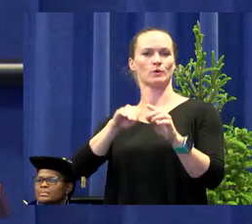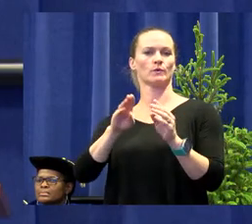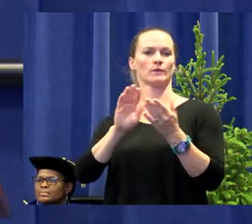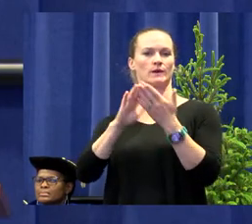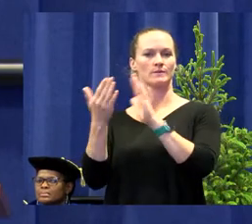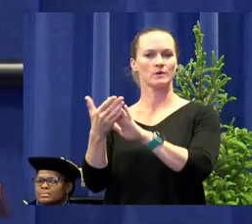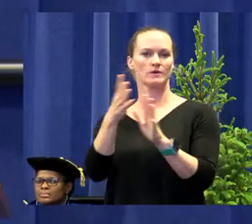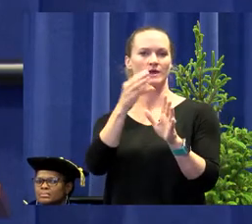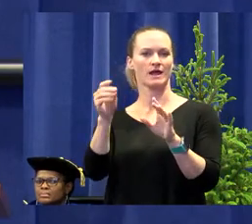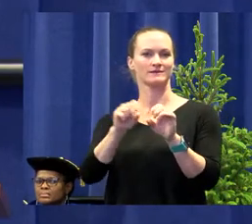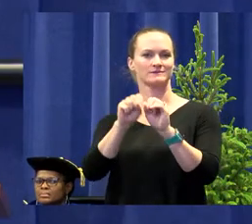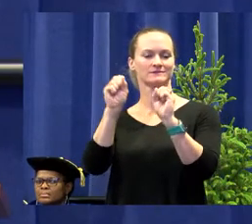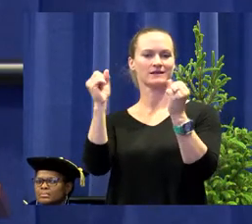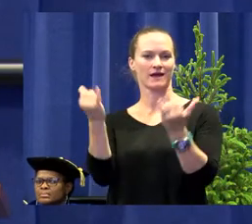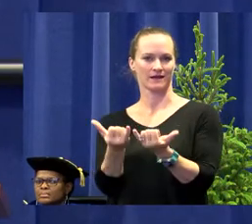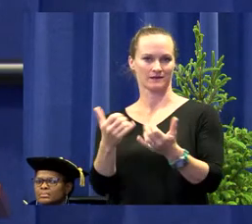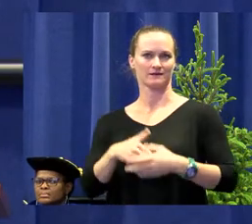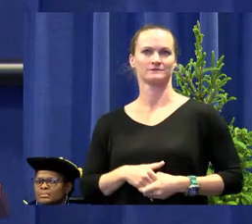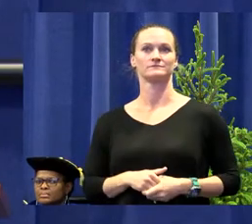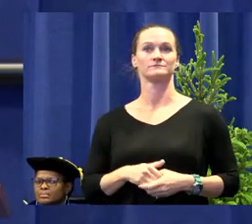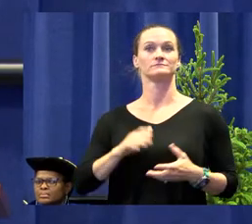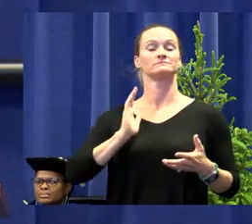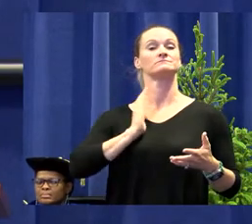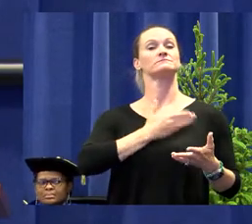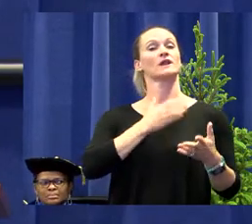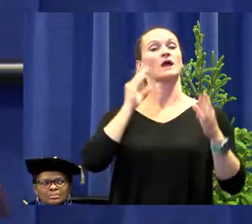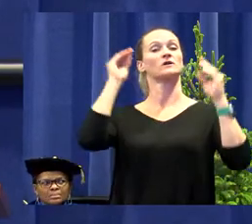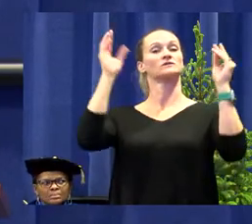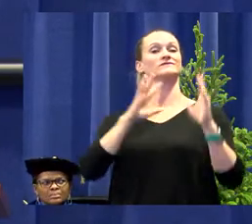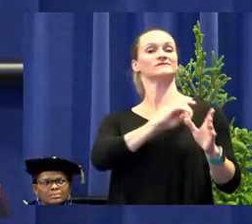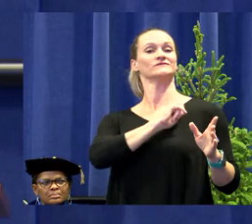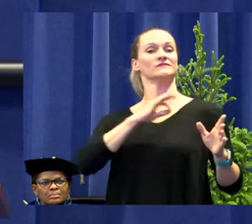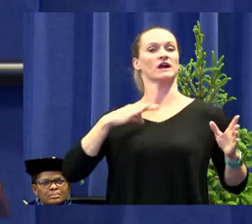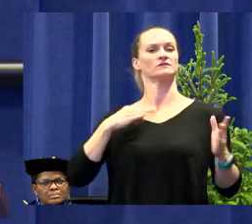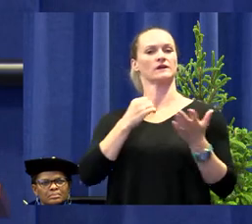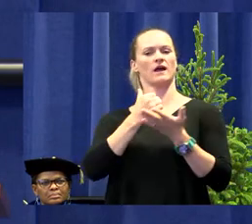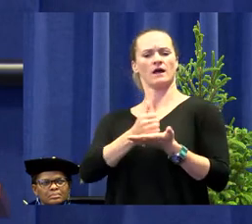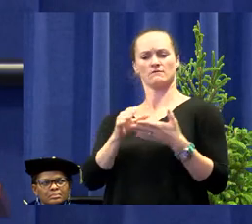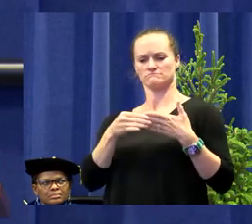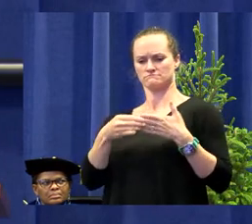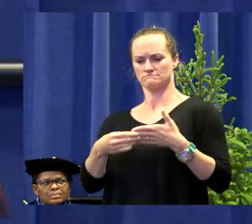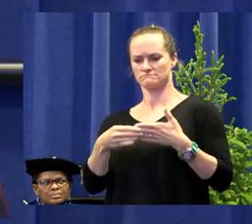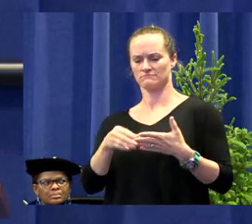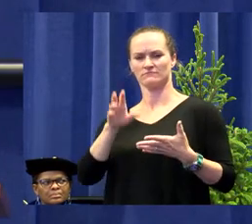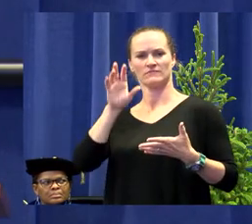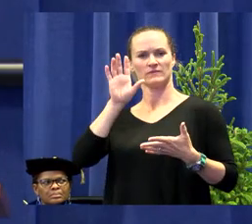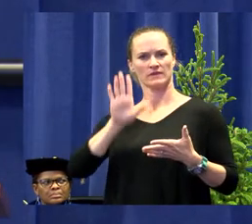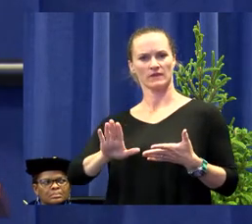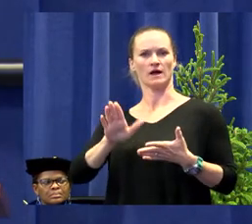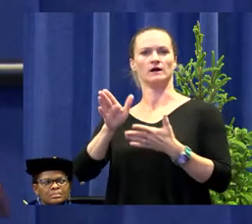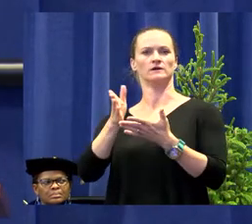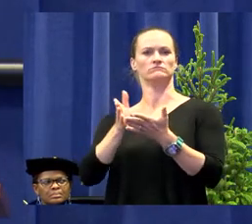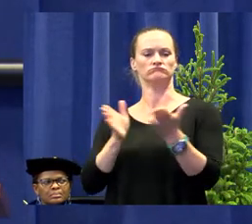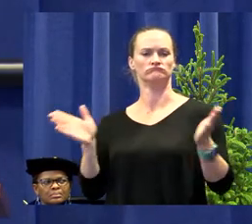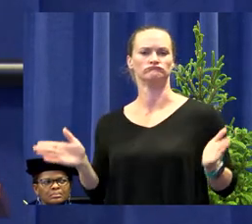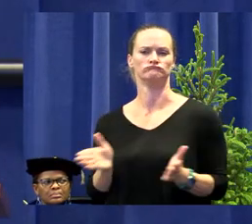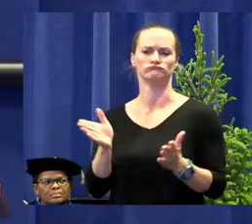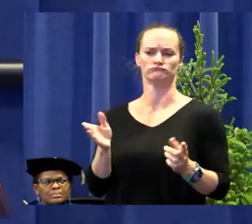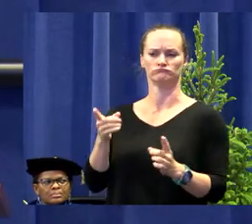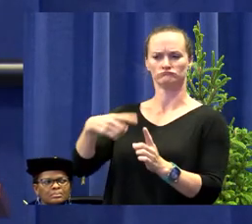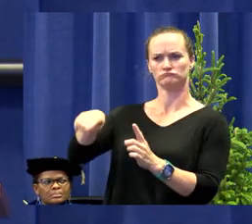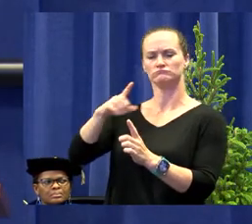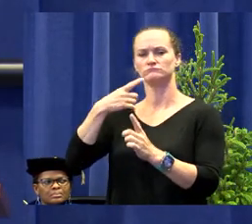society. Our faculty help nurture this creativity and excellence, and it is our faculty and staff who provide